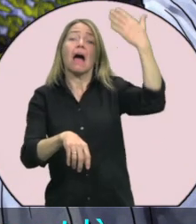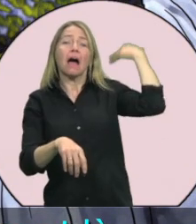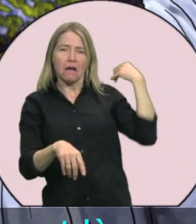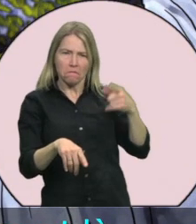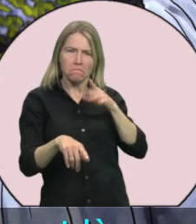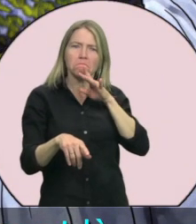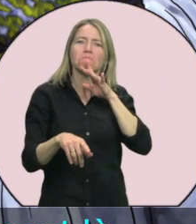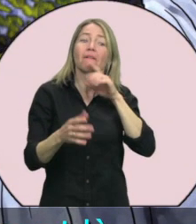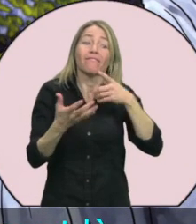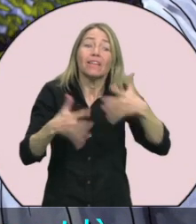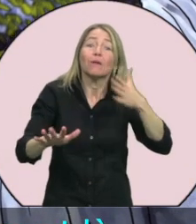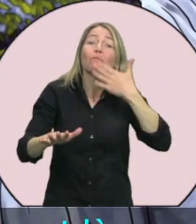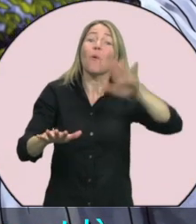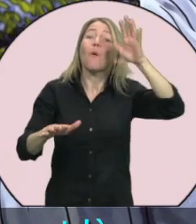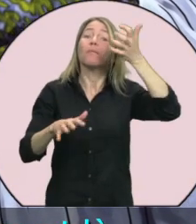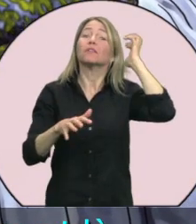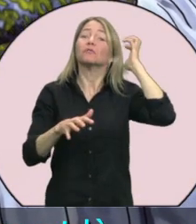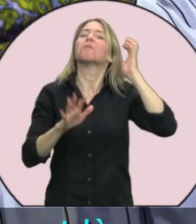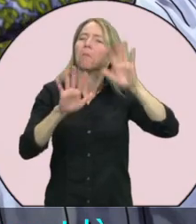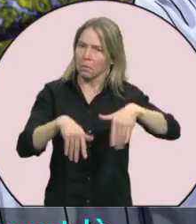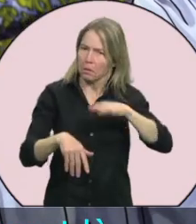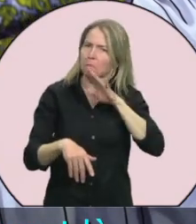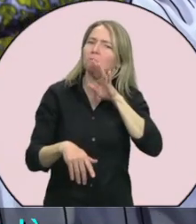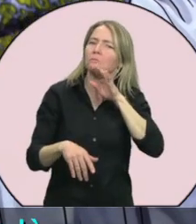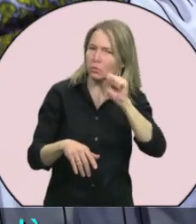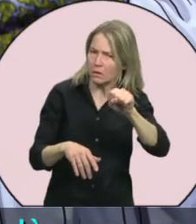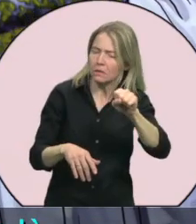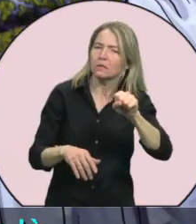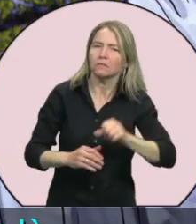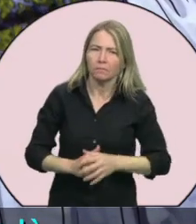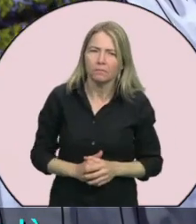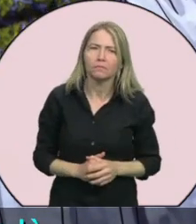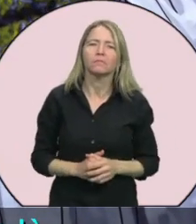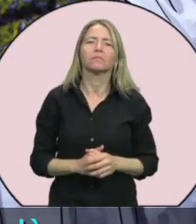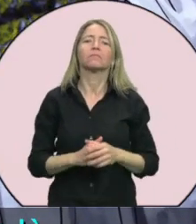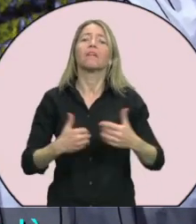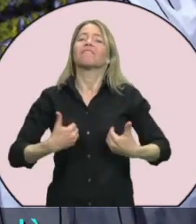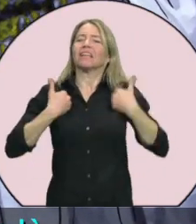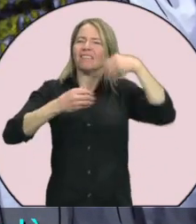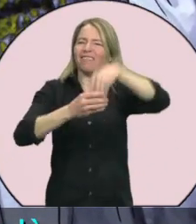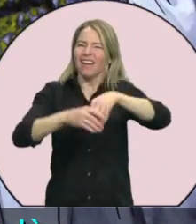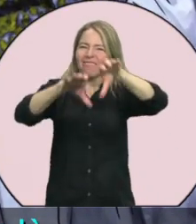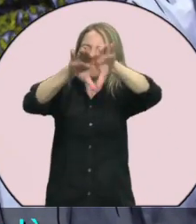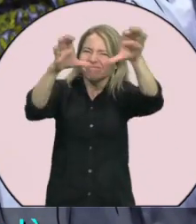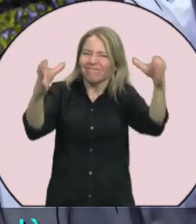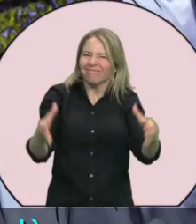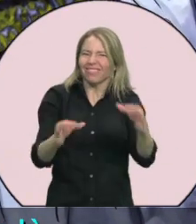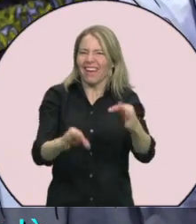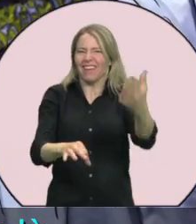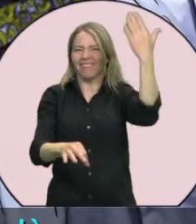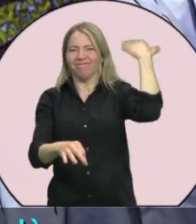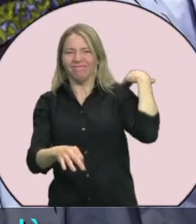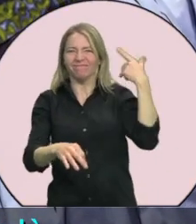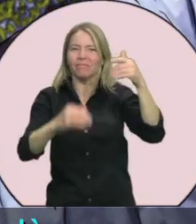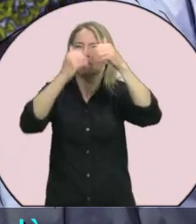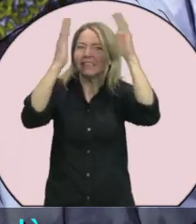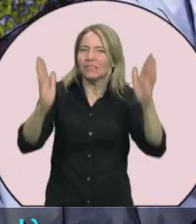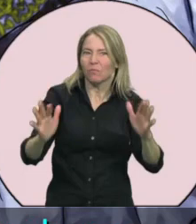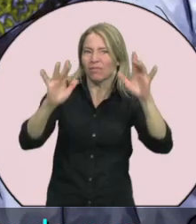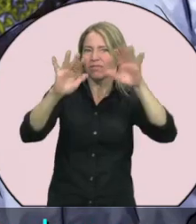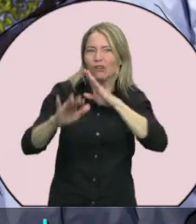she recovered her illness. And they were living in igloos at the time in the snow house.